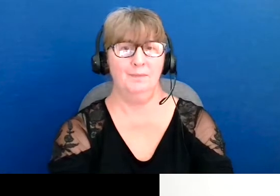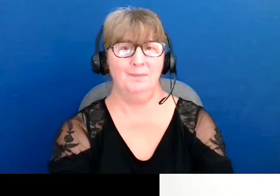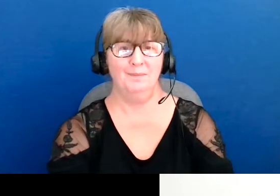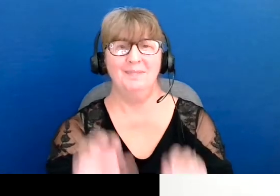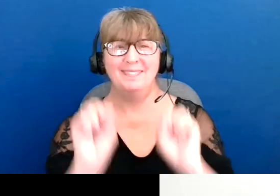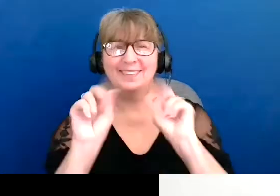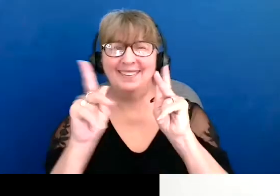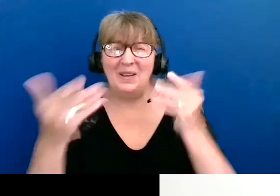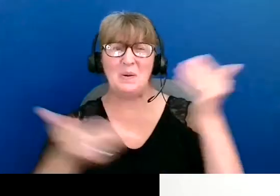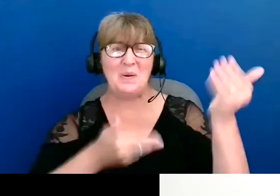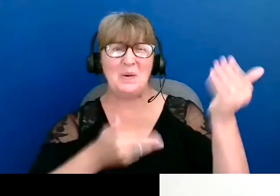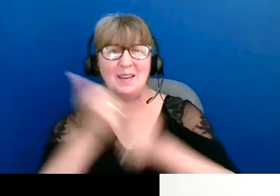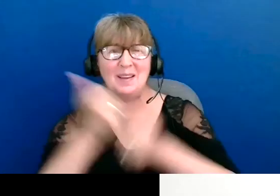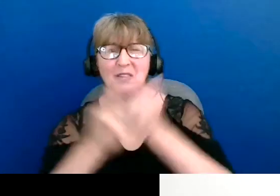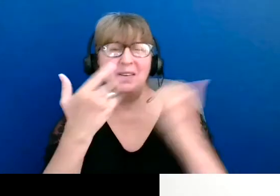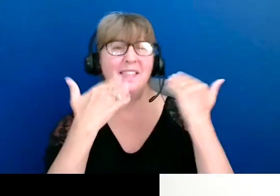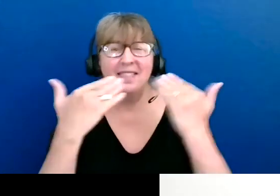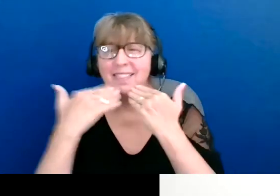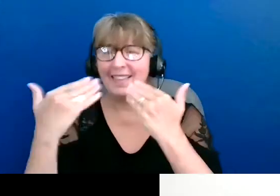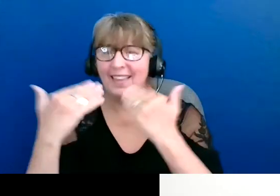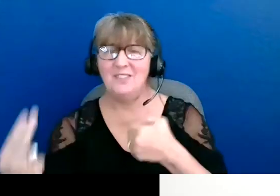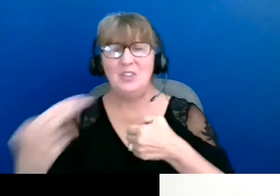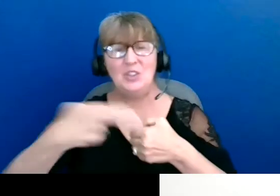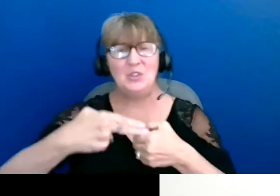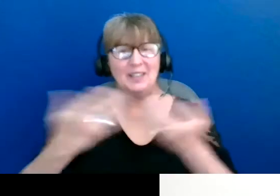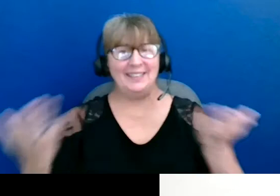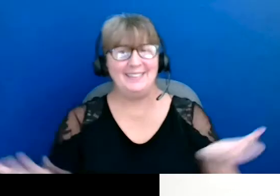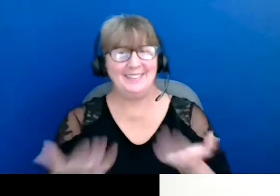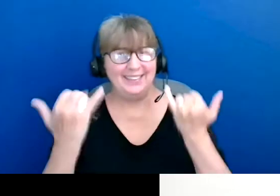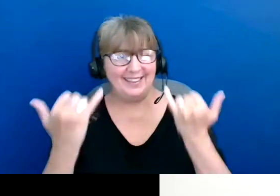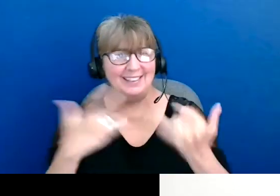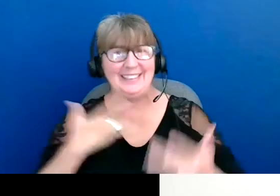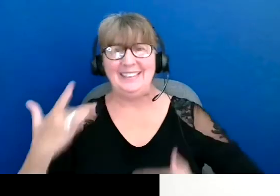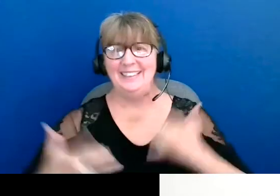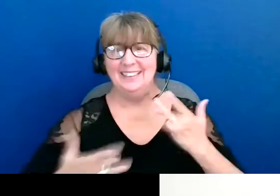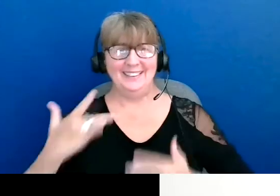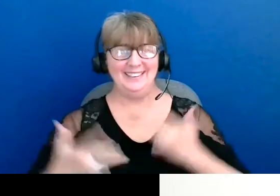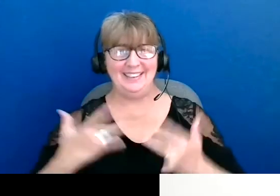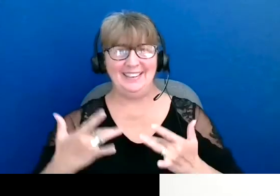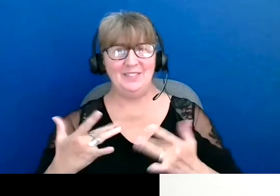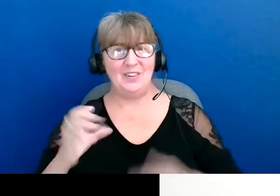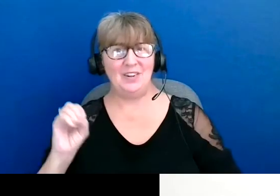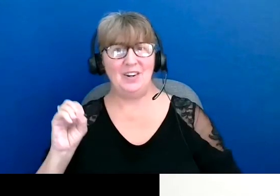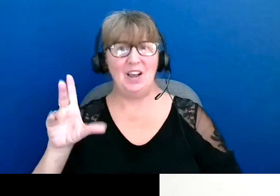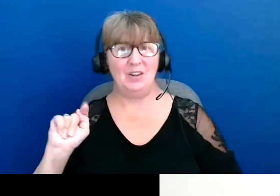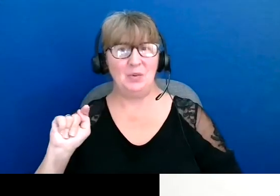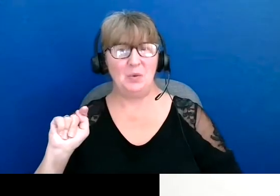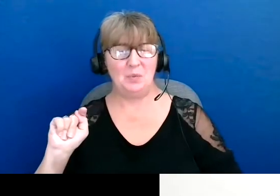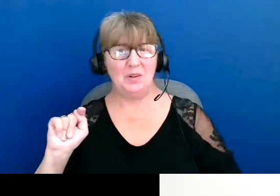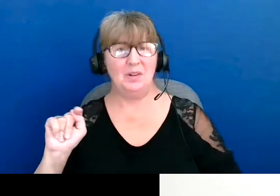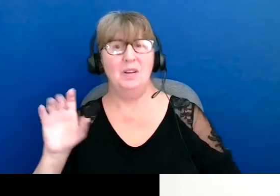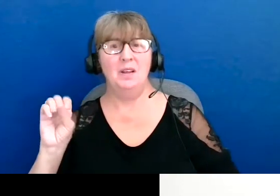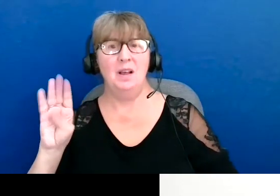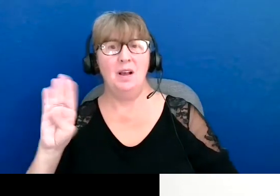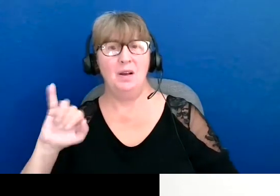Welcome, everybody. Thank you so much for joining us today. I'm super excited for our October Object Workshop with Haben